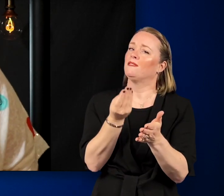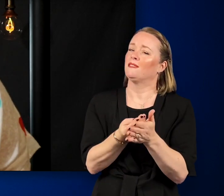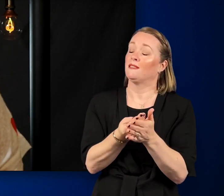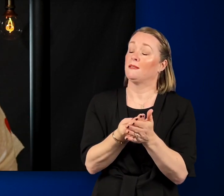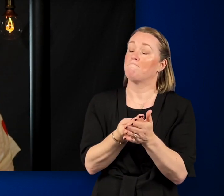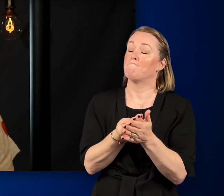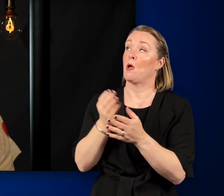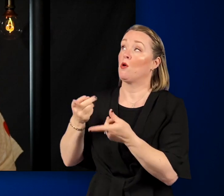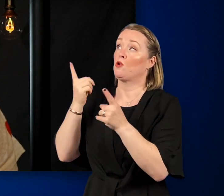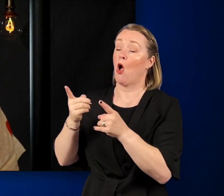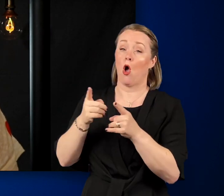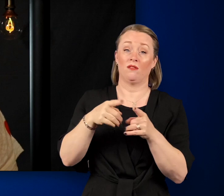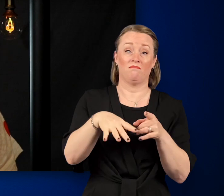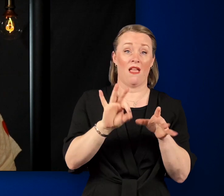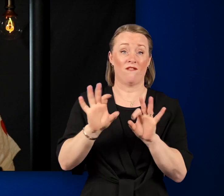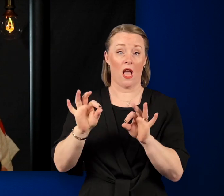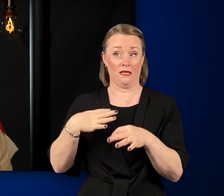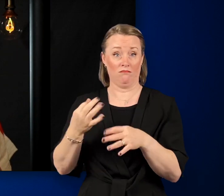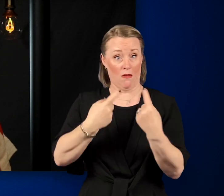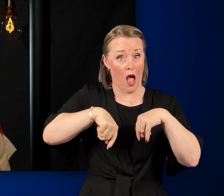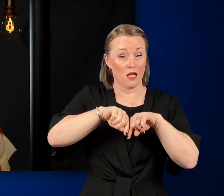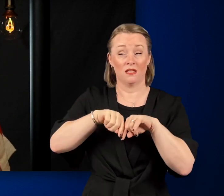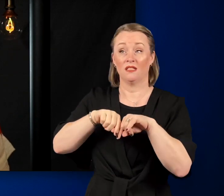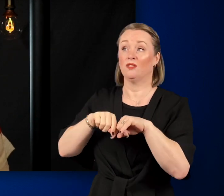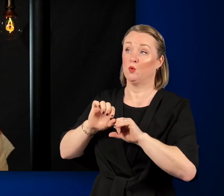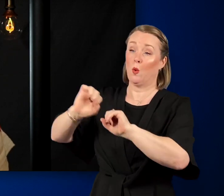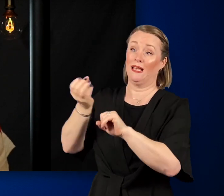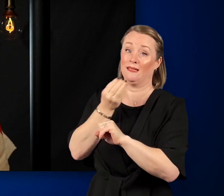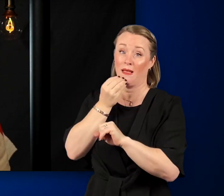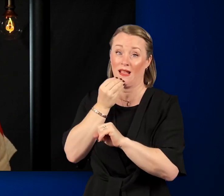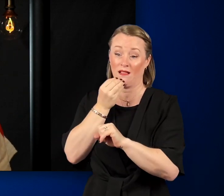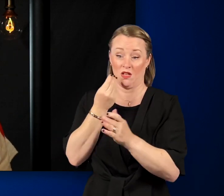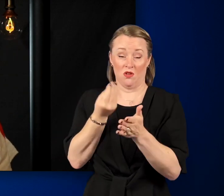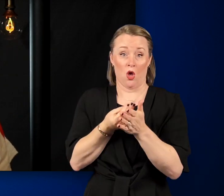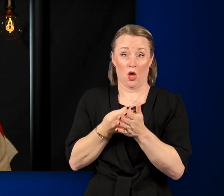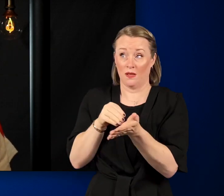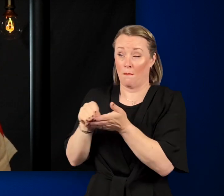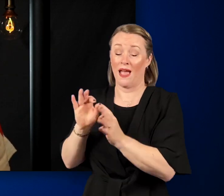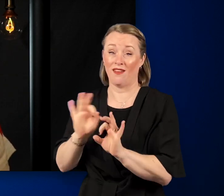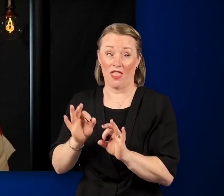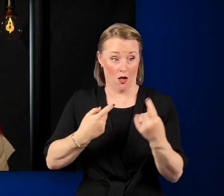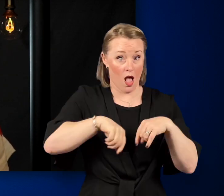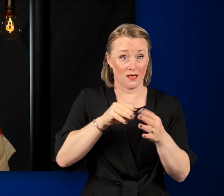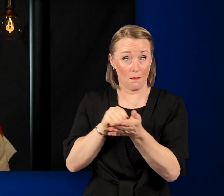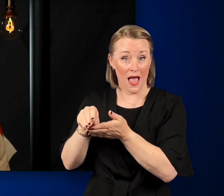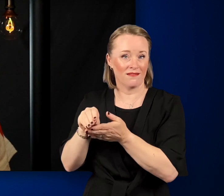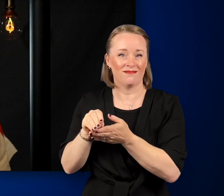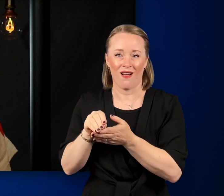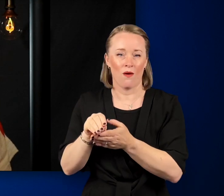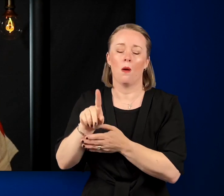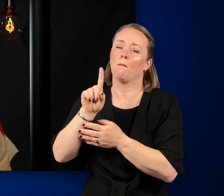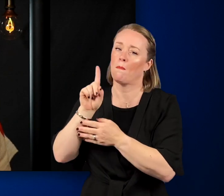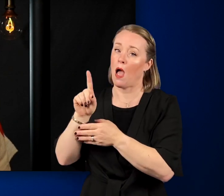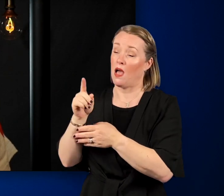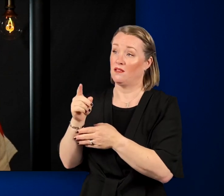The meal doesn't cost us anything. Coming to God's table doesn't cost us anything. But the meal does